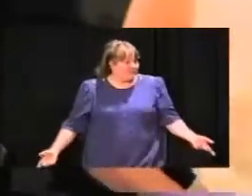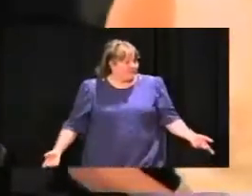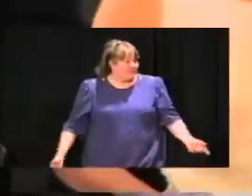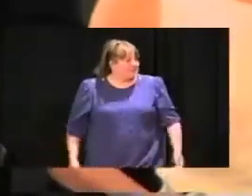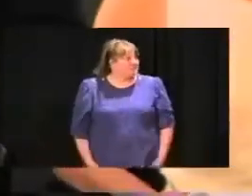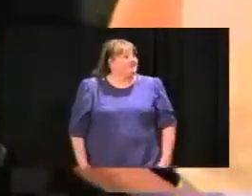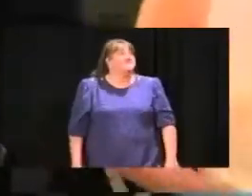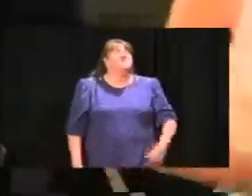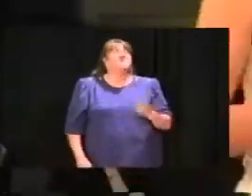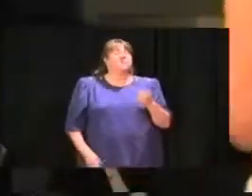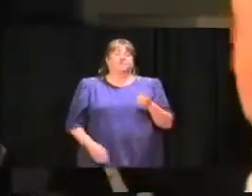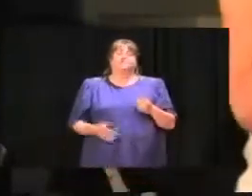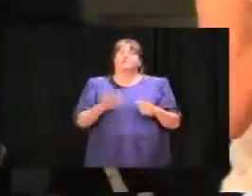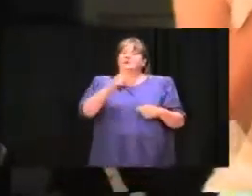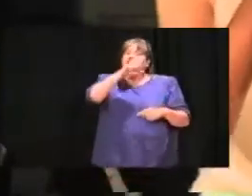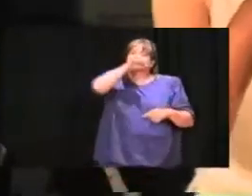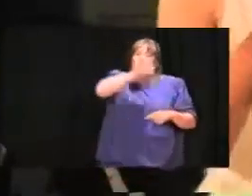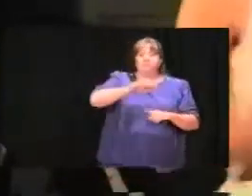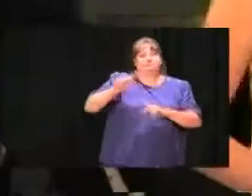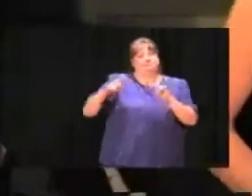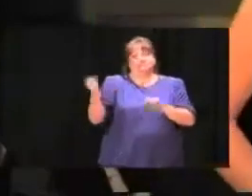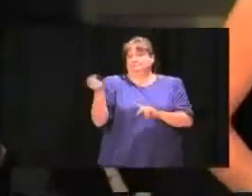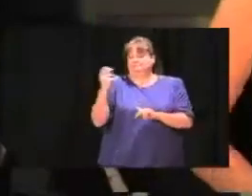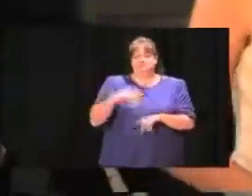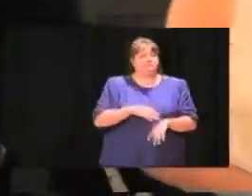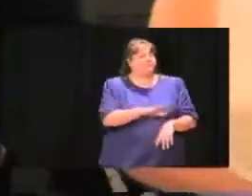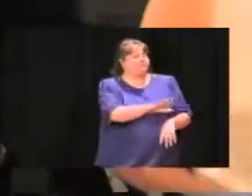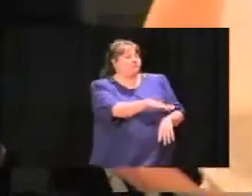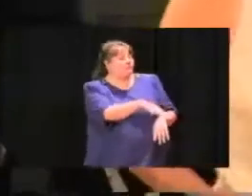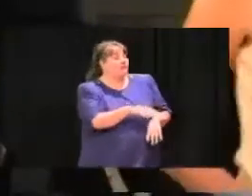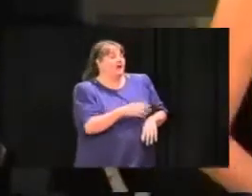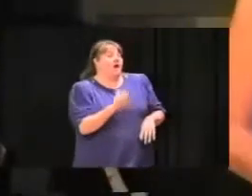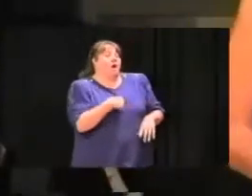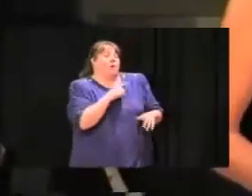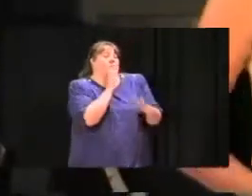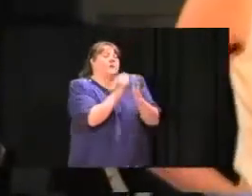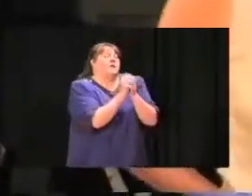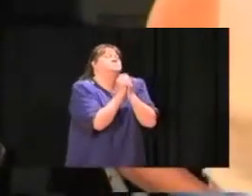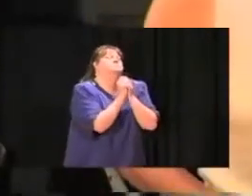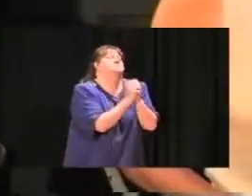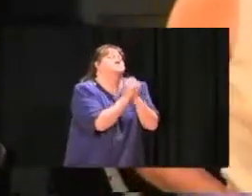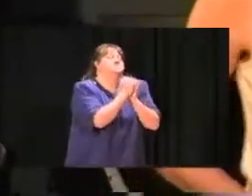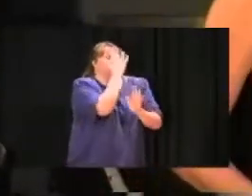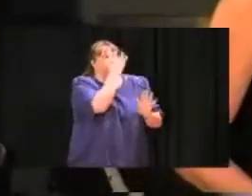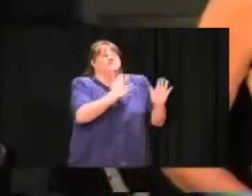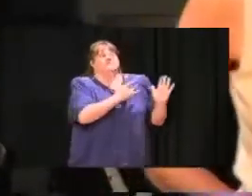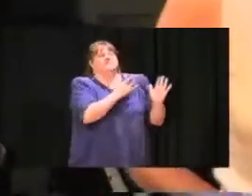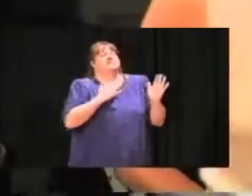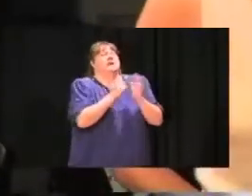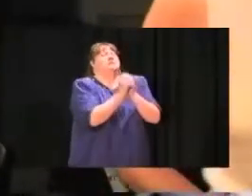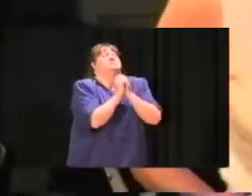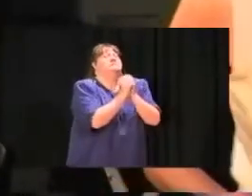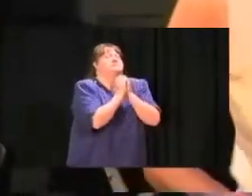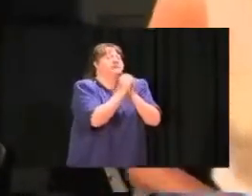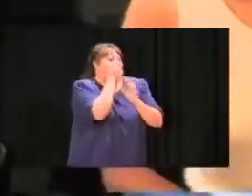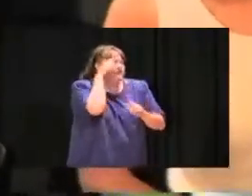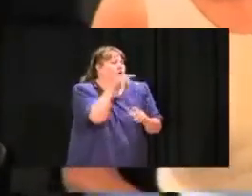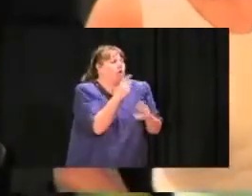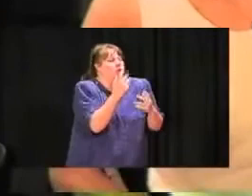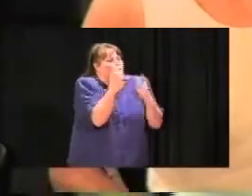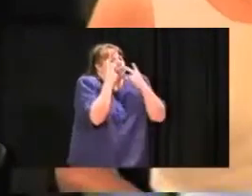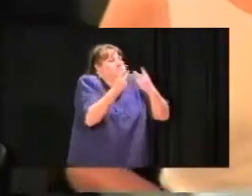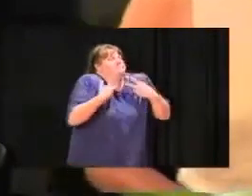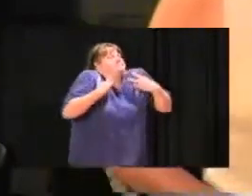Here's one of my favorite ones. Molly, we're going to pray to the patron saint of lost causes to help you find a